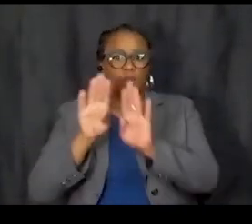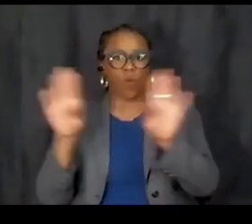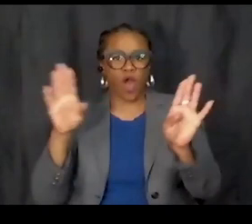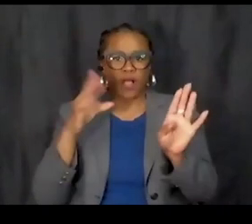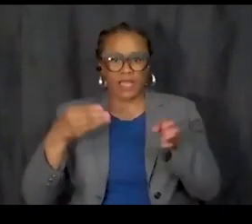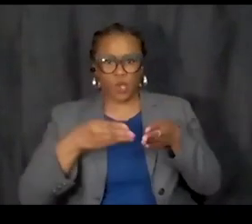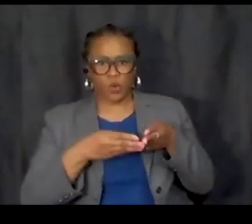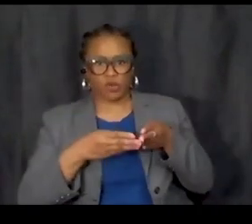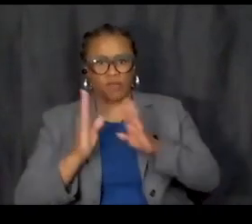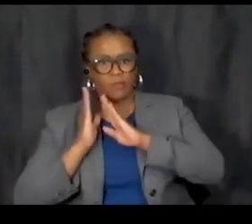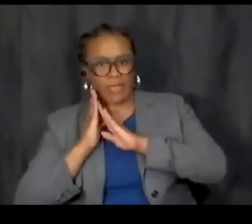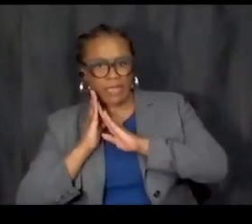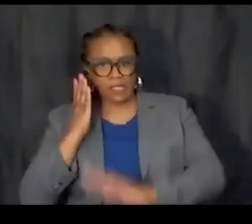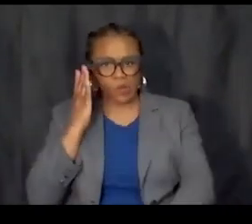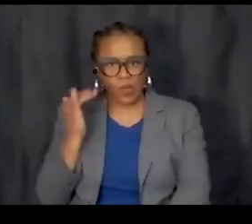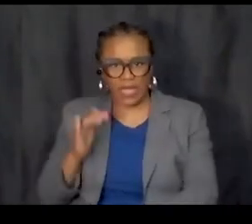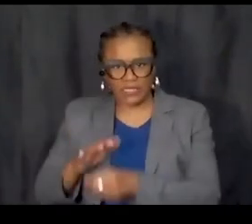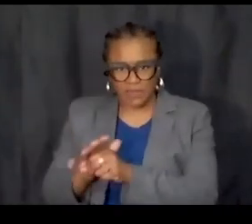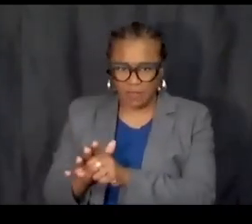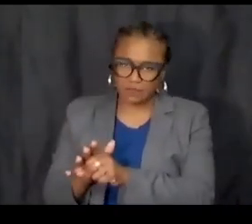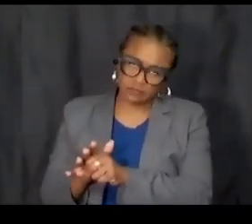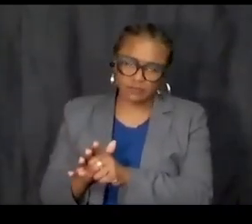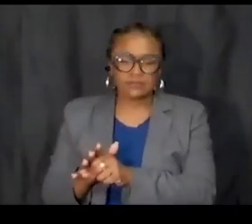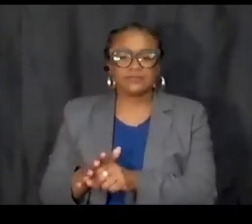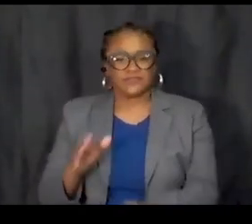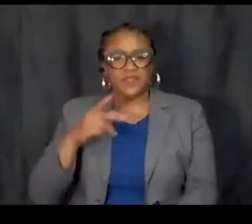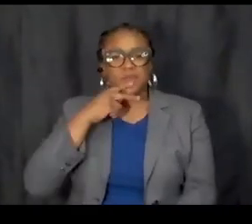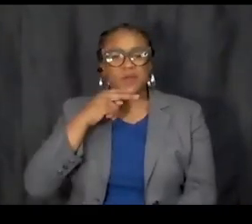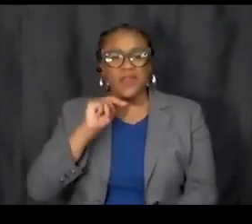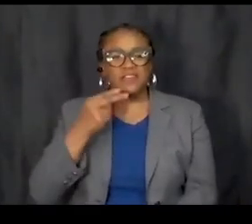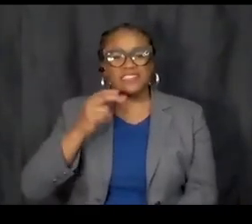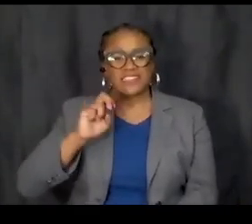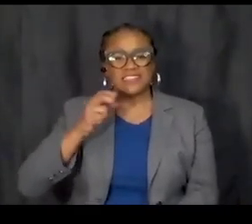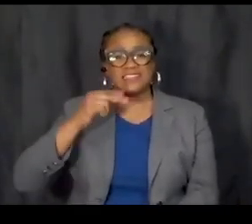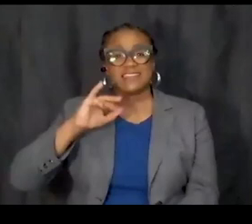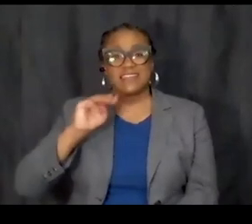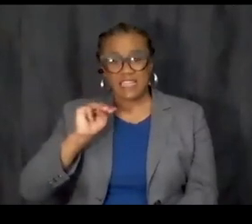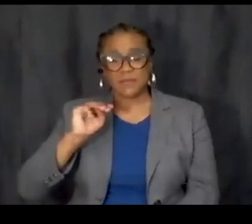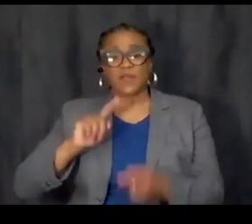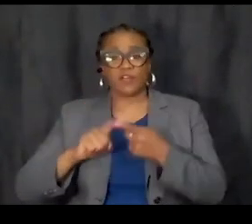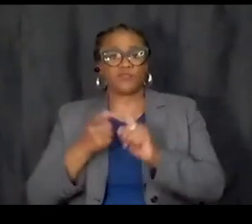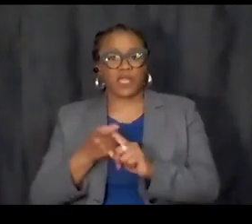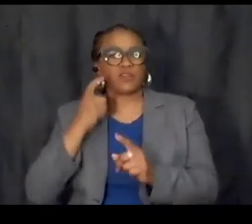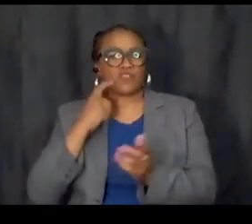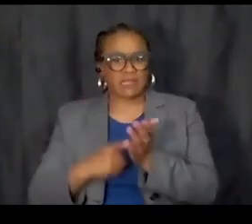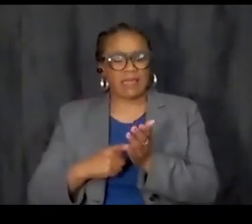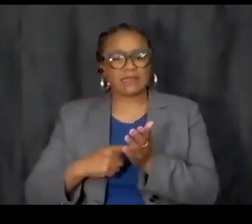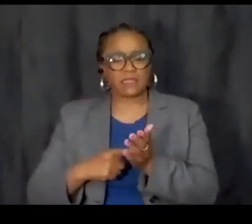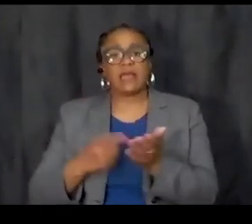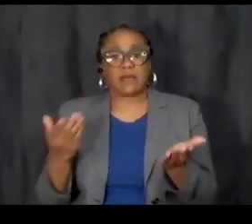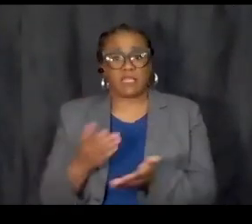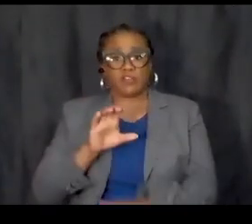corner of a bed because it's the pandemic. I use the pronouns he, him, and friend, and I want to acknowledge that